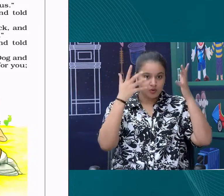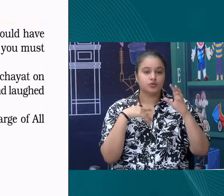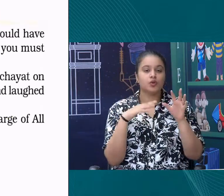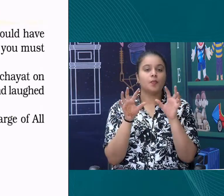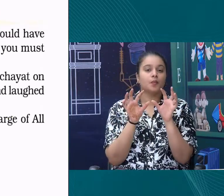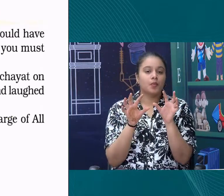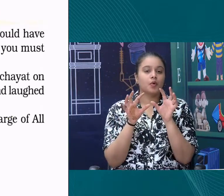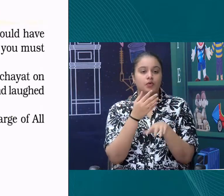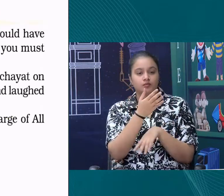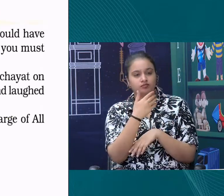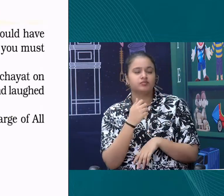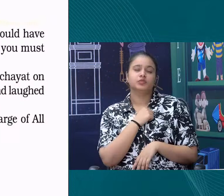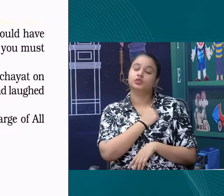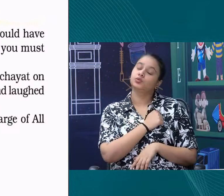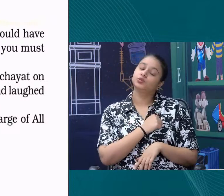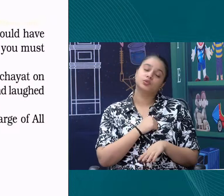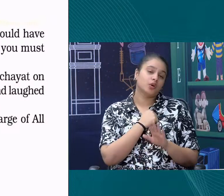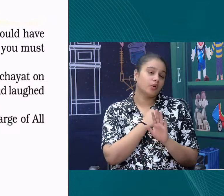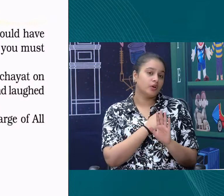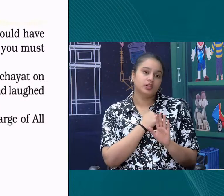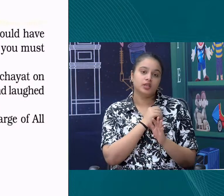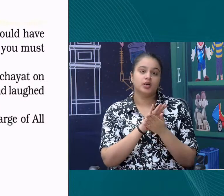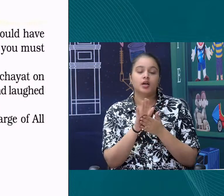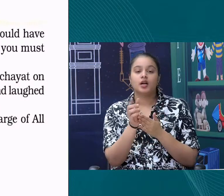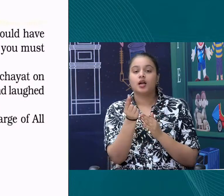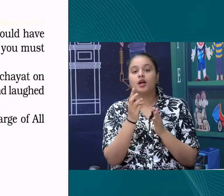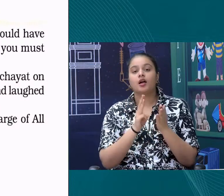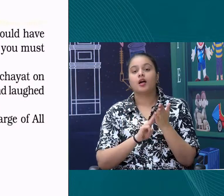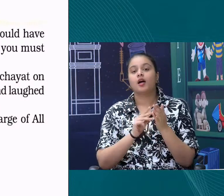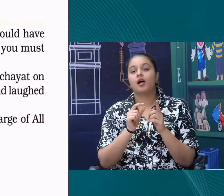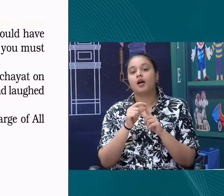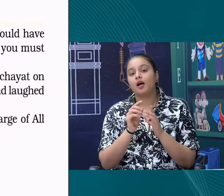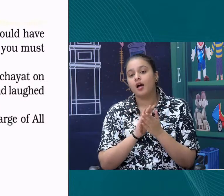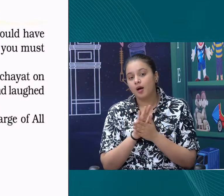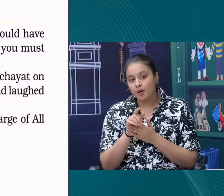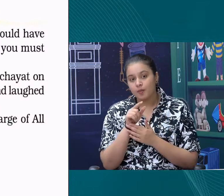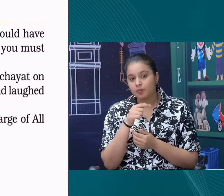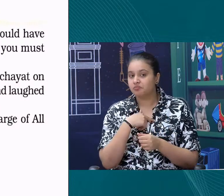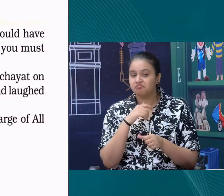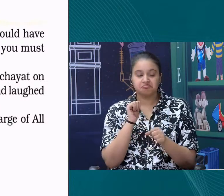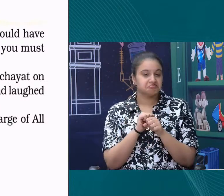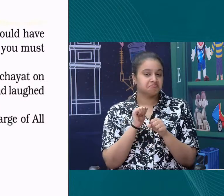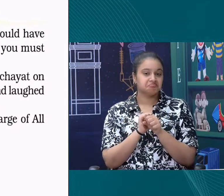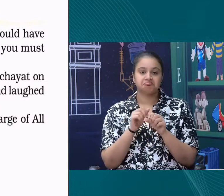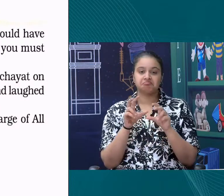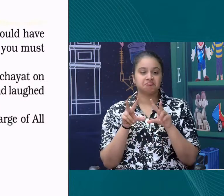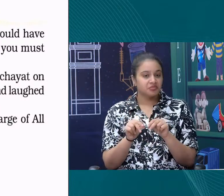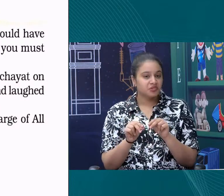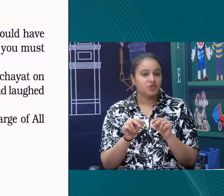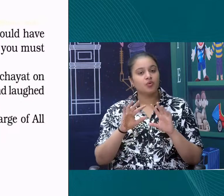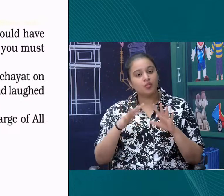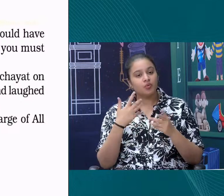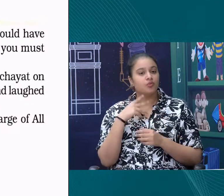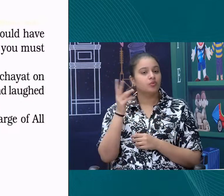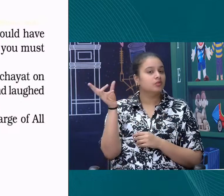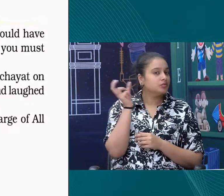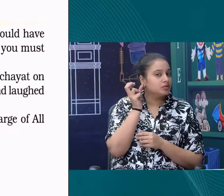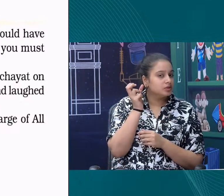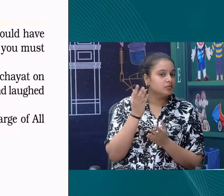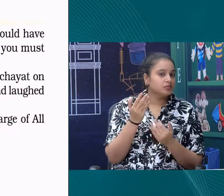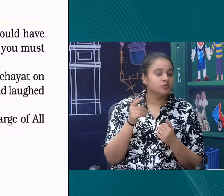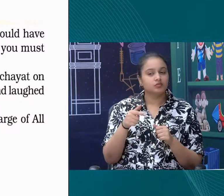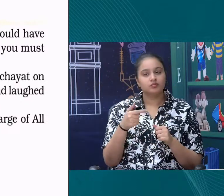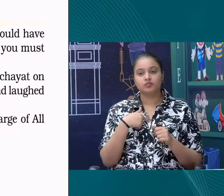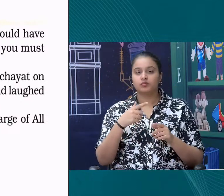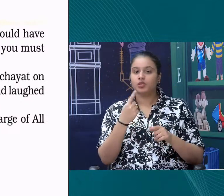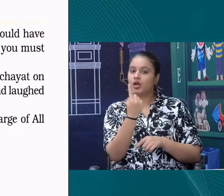sorry for you, but that hump thing in the desert can't work, or he would have been here by now. So I am going